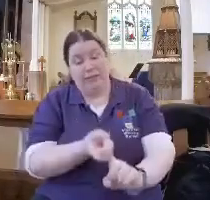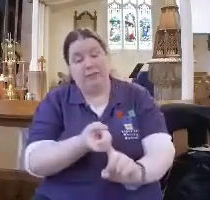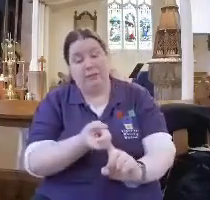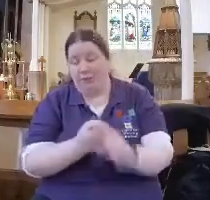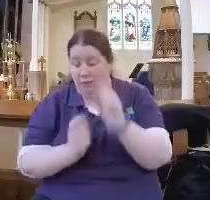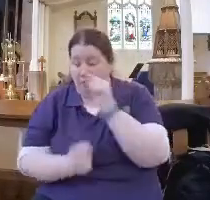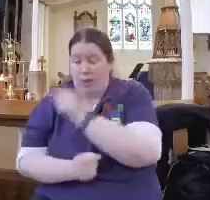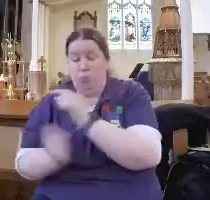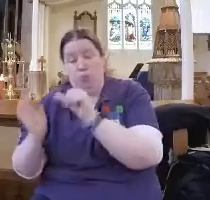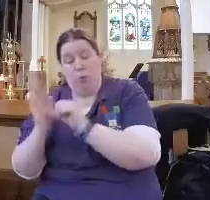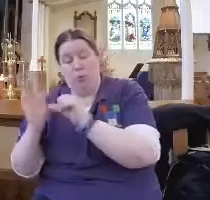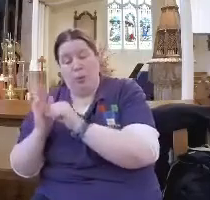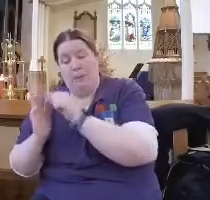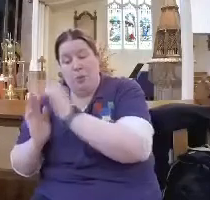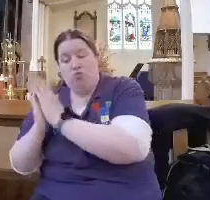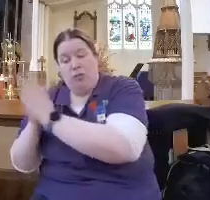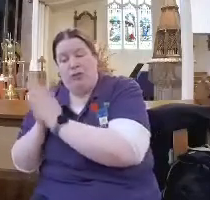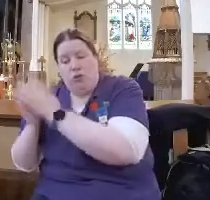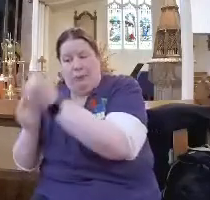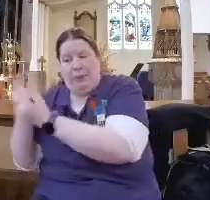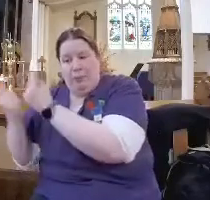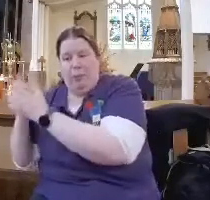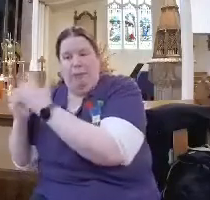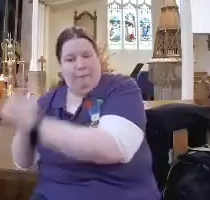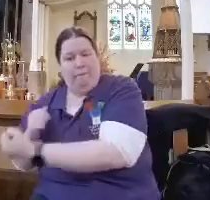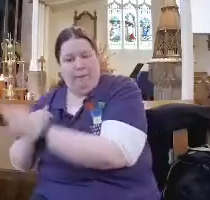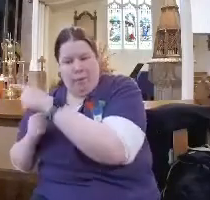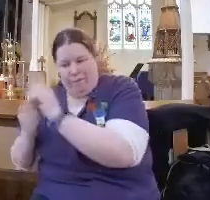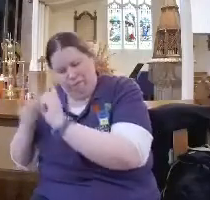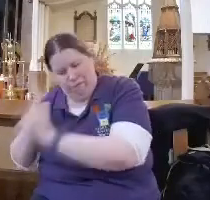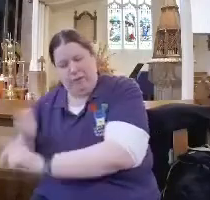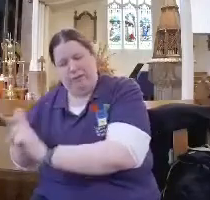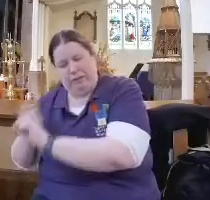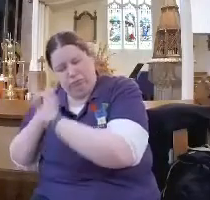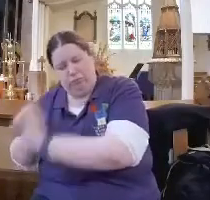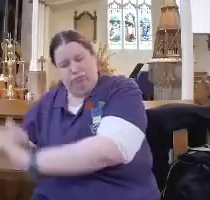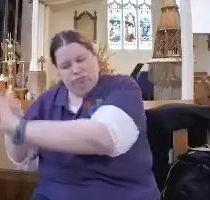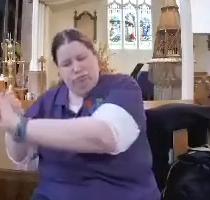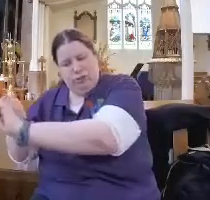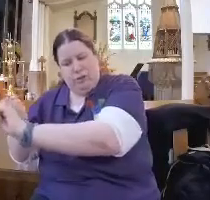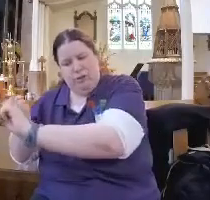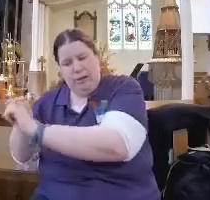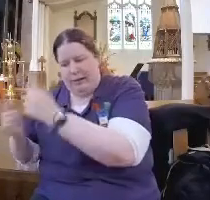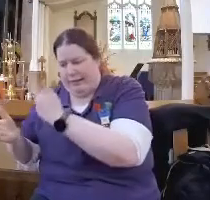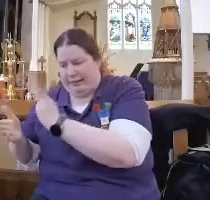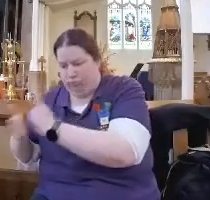that's okay. That's fine. Jesus came to bring freedom, not strict rules, after all.